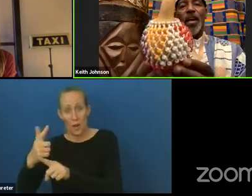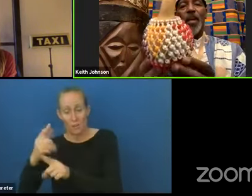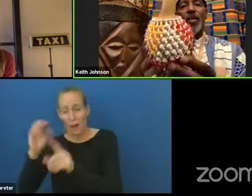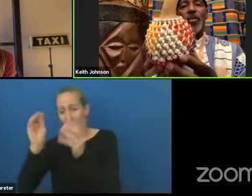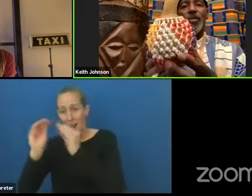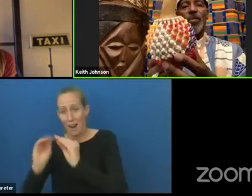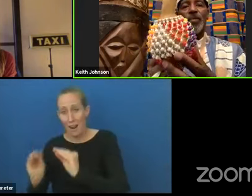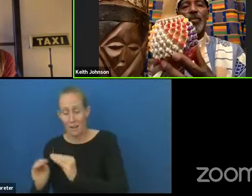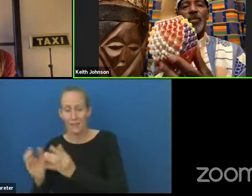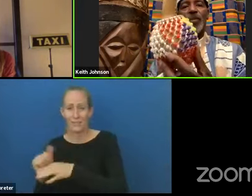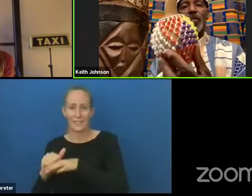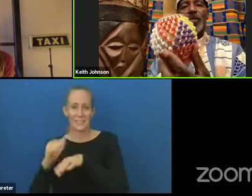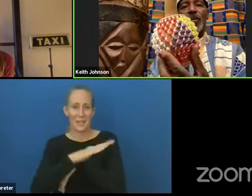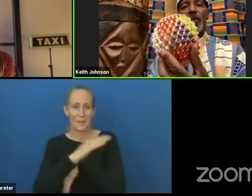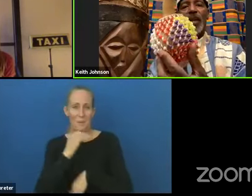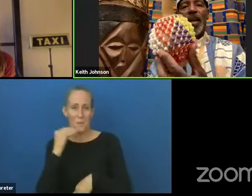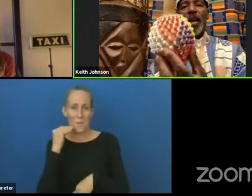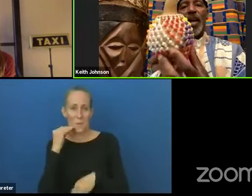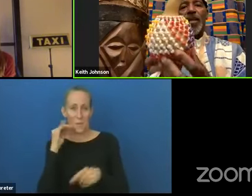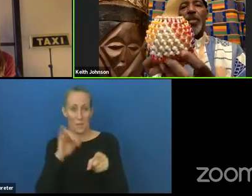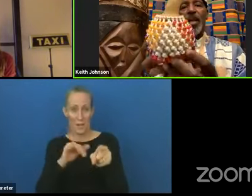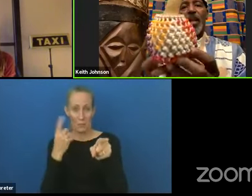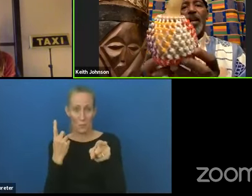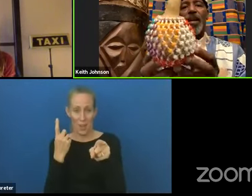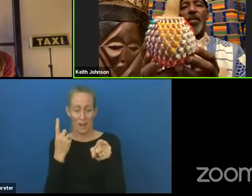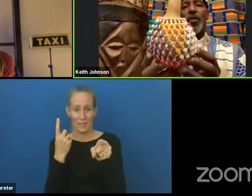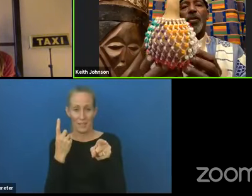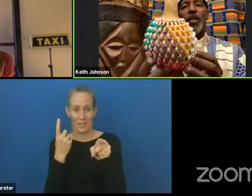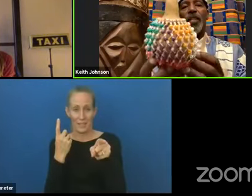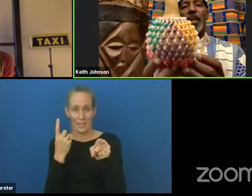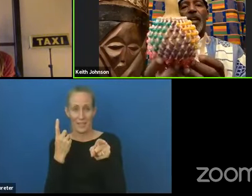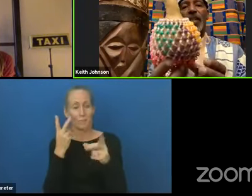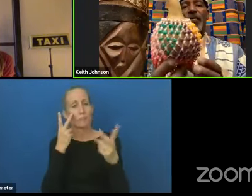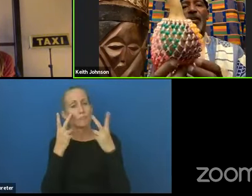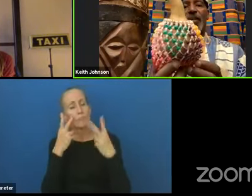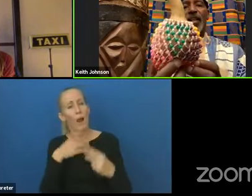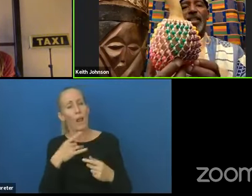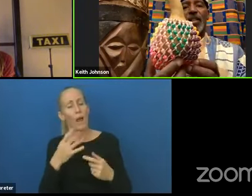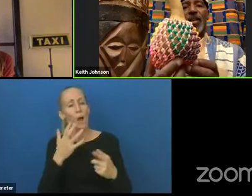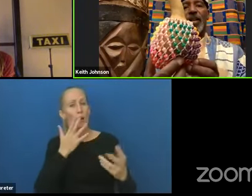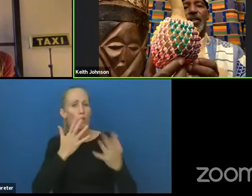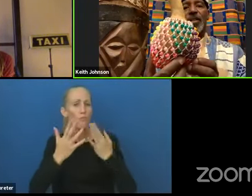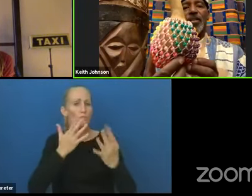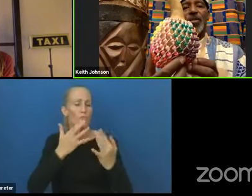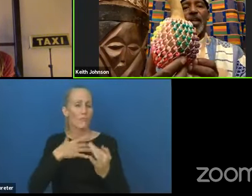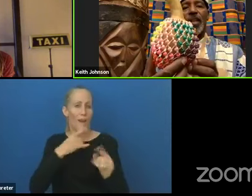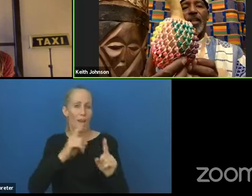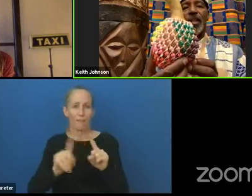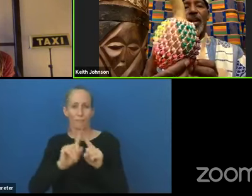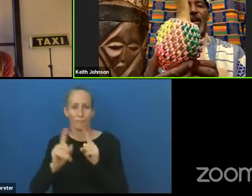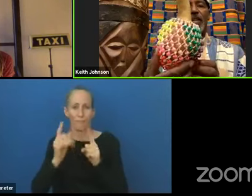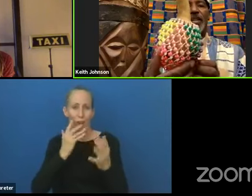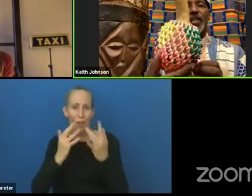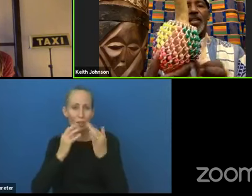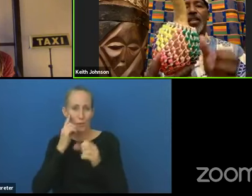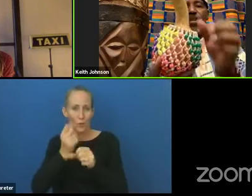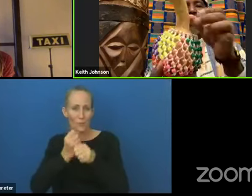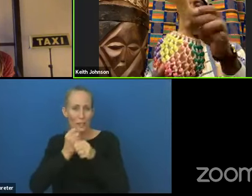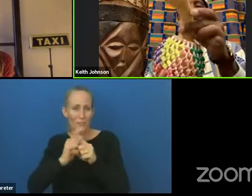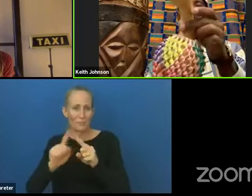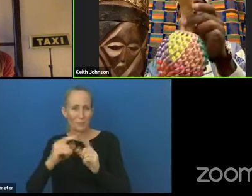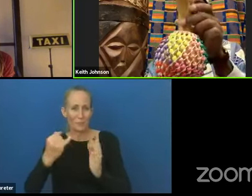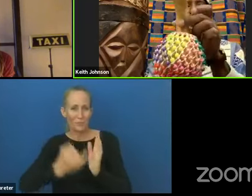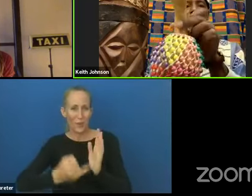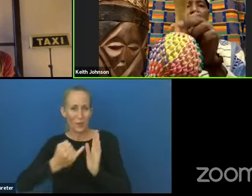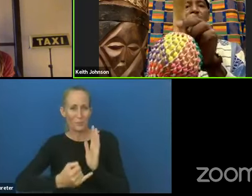one style. And I like being colorful because I like various colors to create the art so